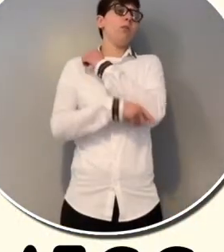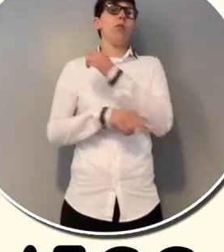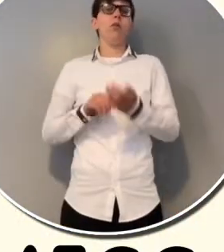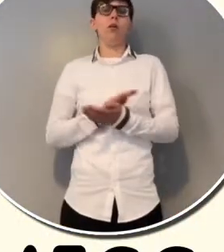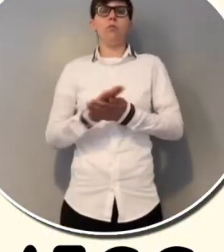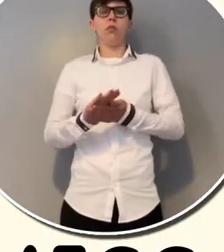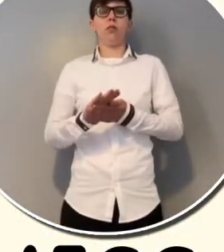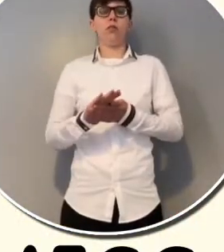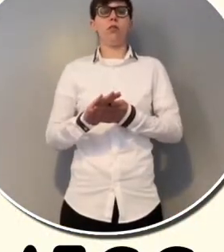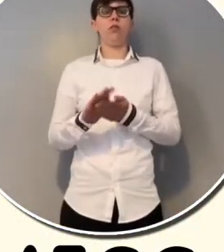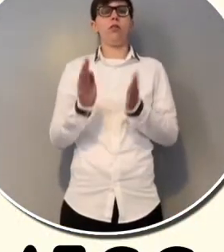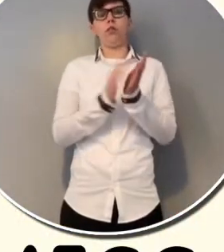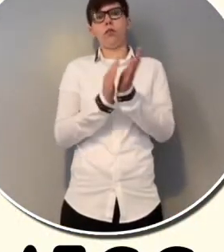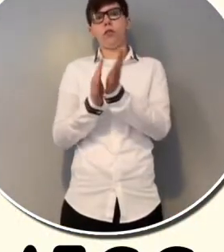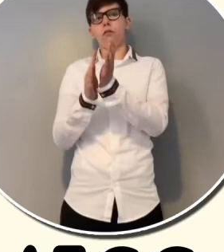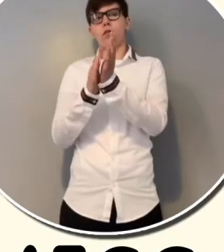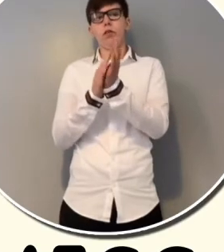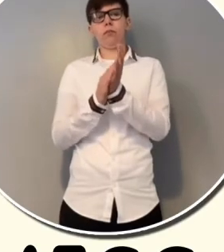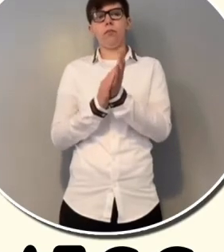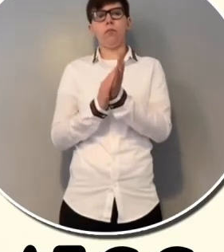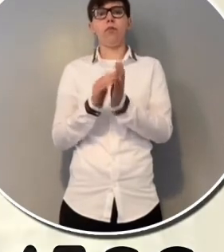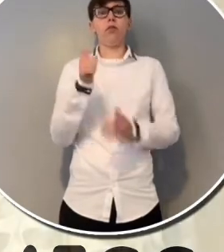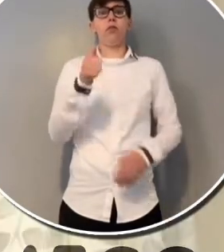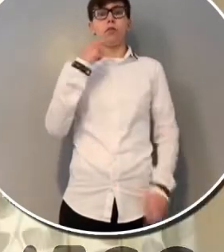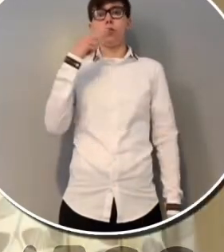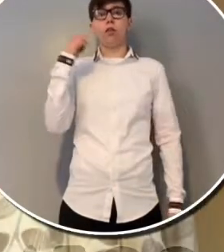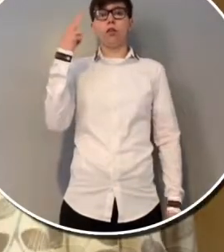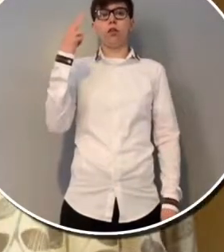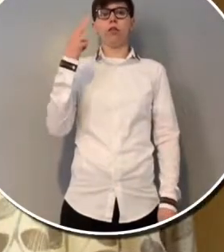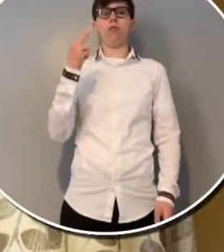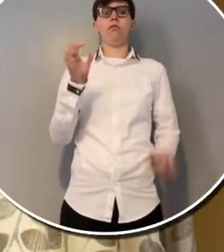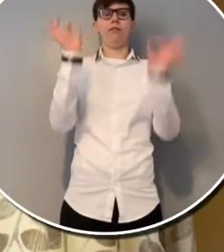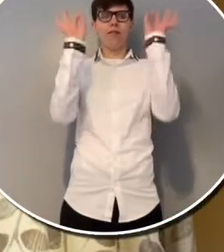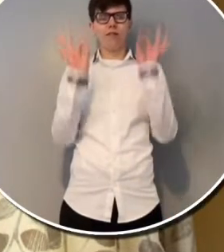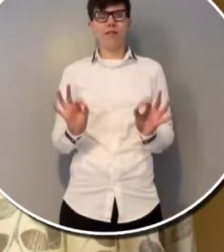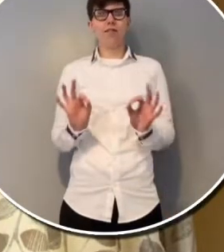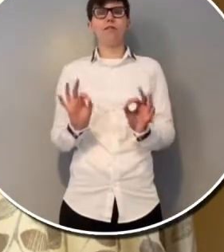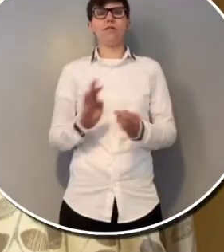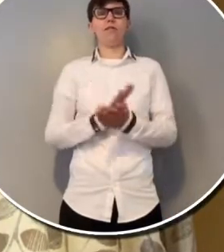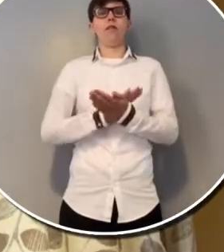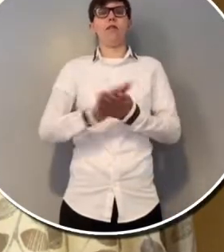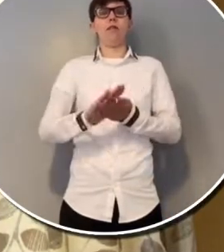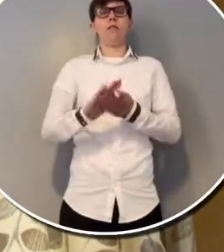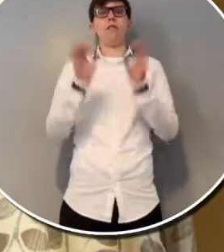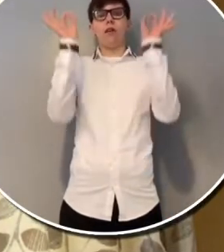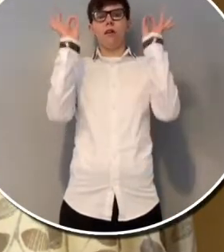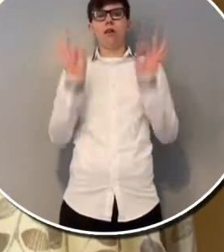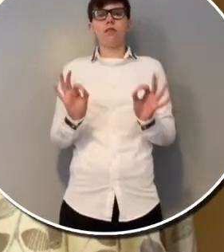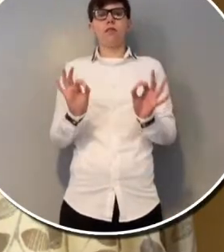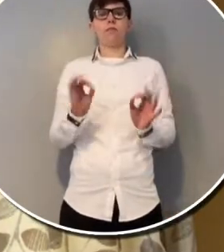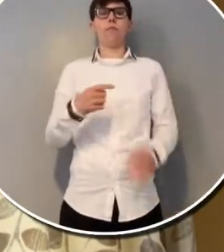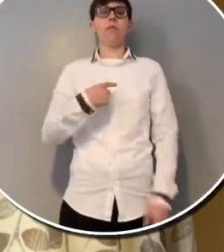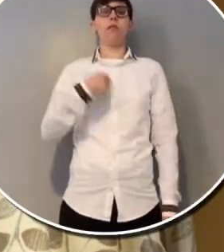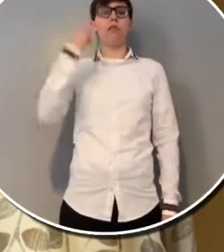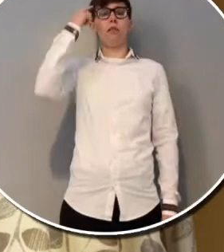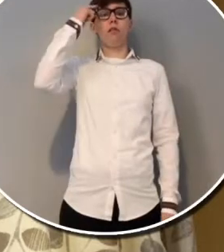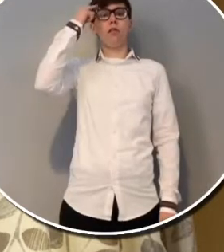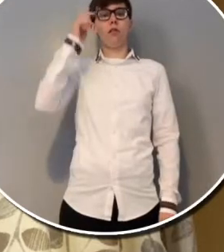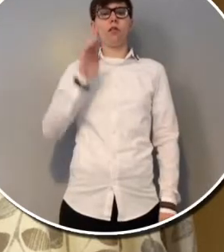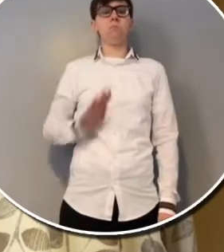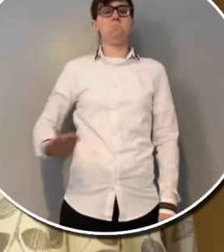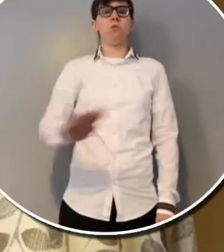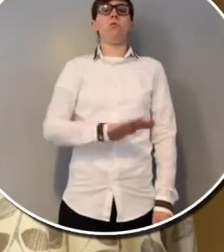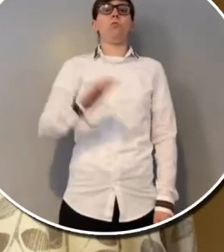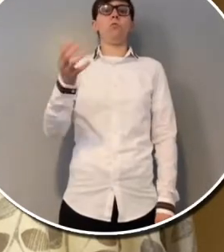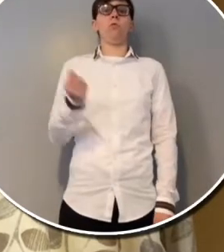us. This is my little Miss Polly. And we've got a song about poor little